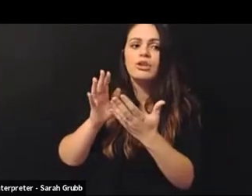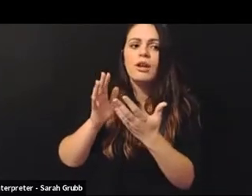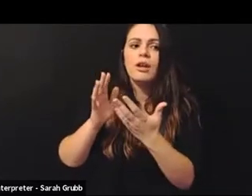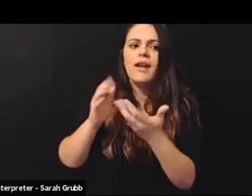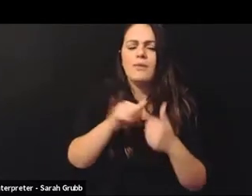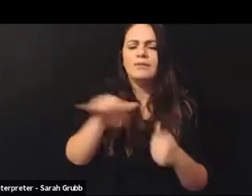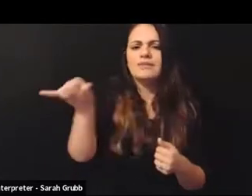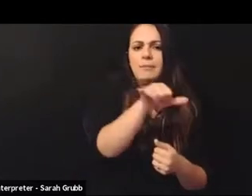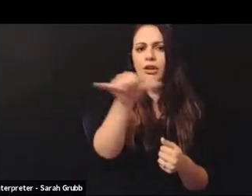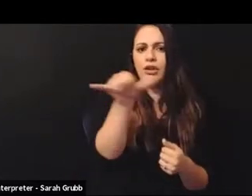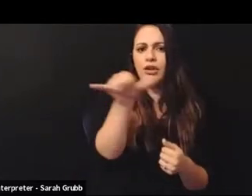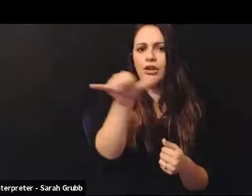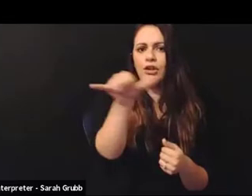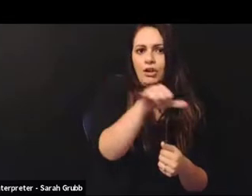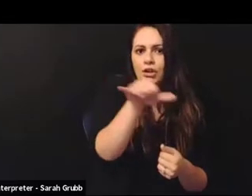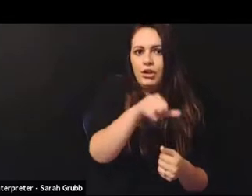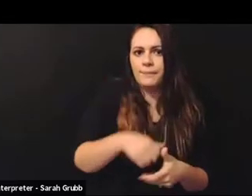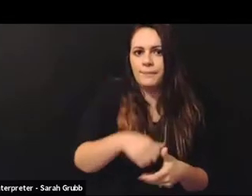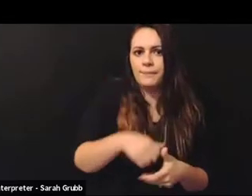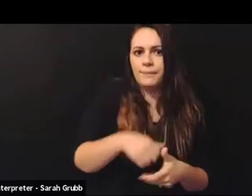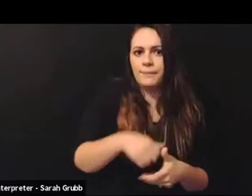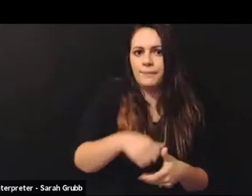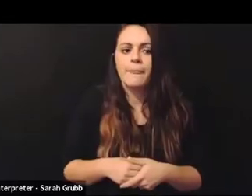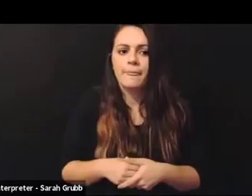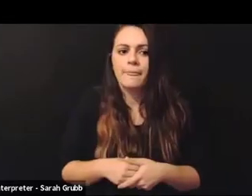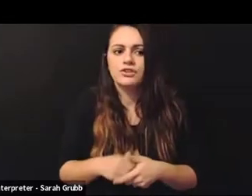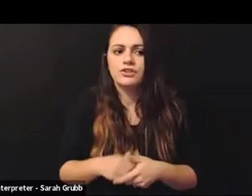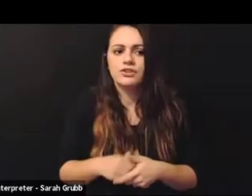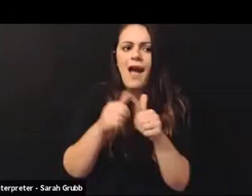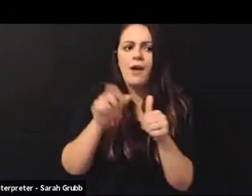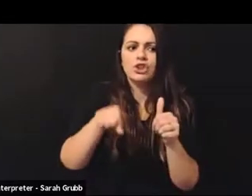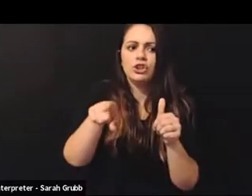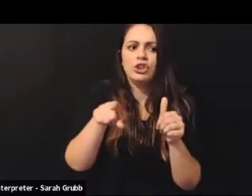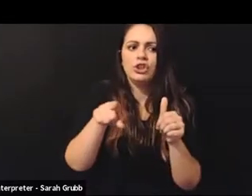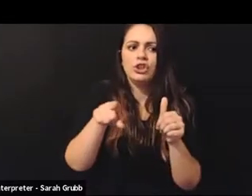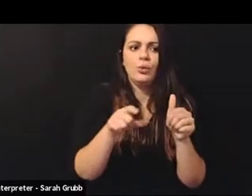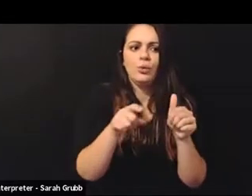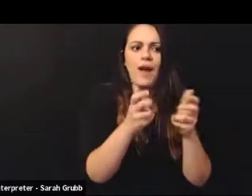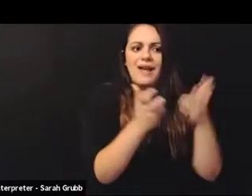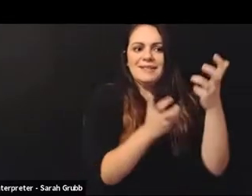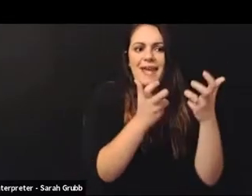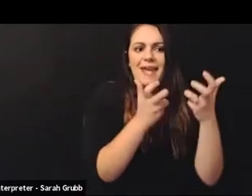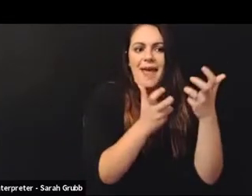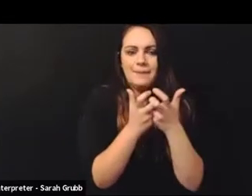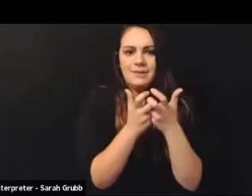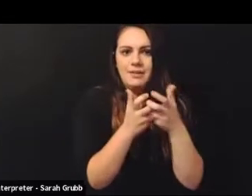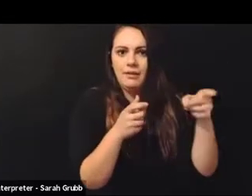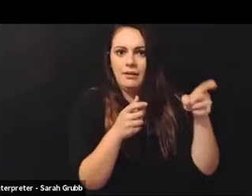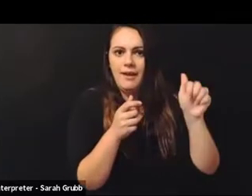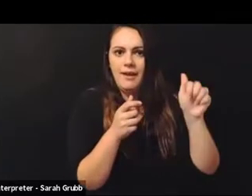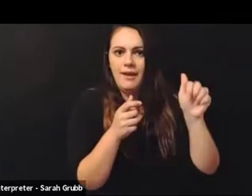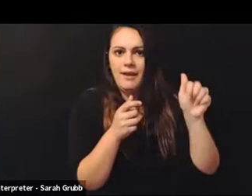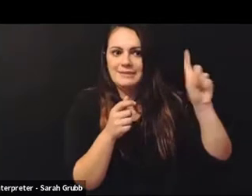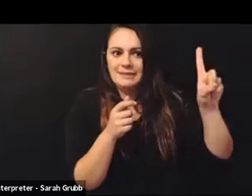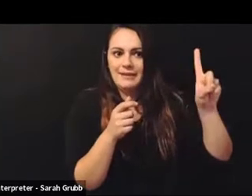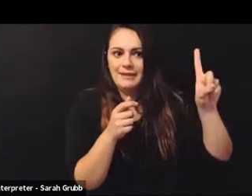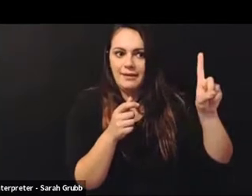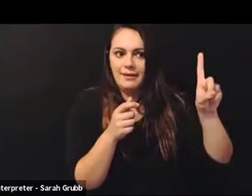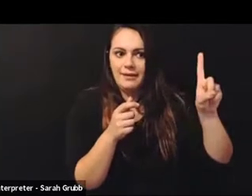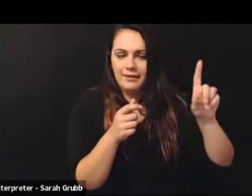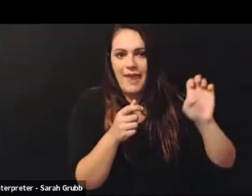or individualize this ASD evidence-based practice. And then most slides have pictures of kids I've worked